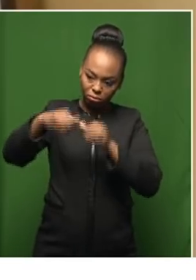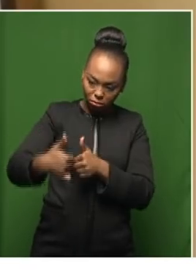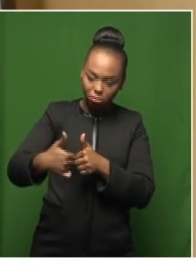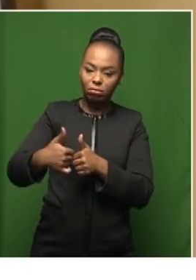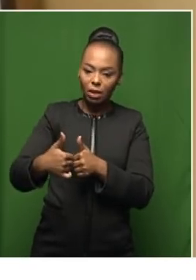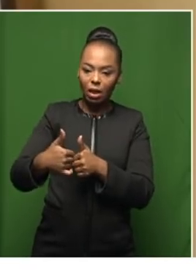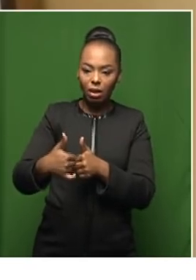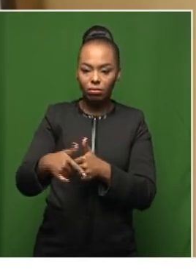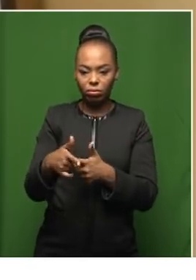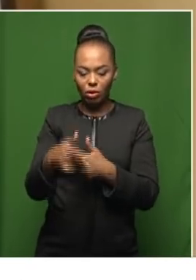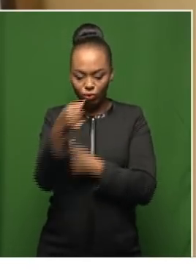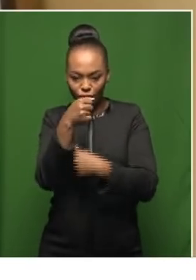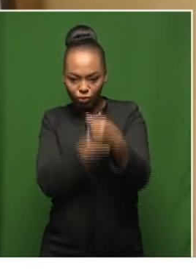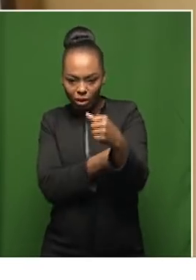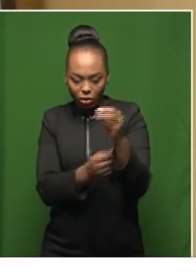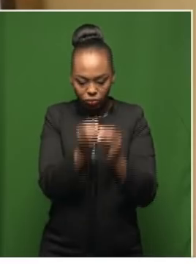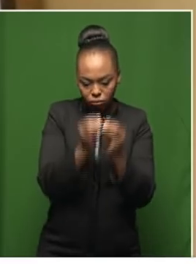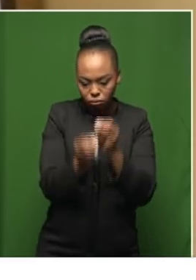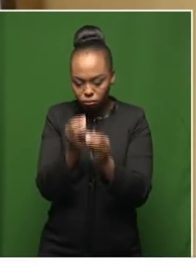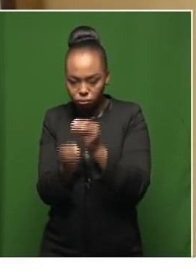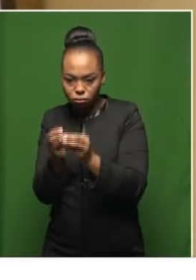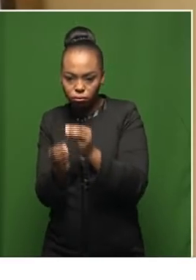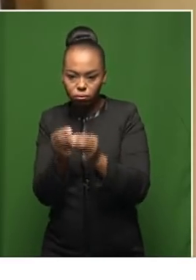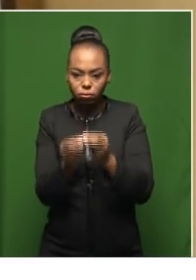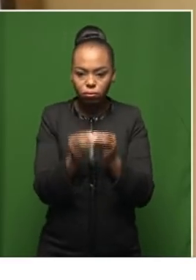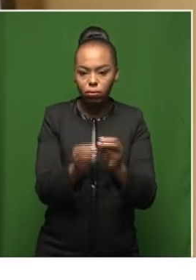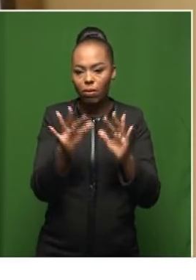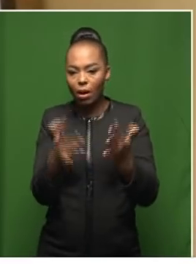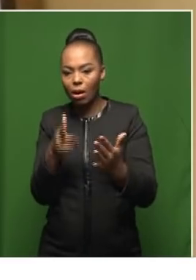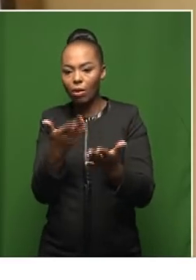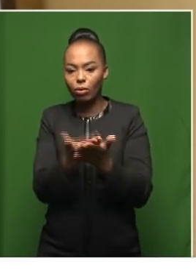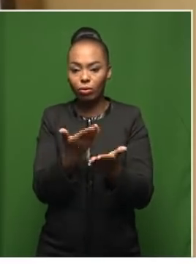of structures to start working on refining this